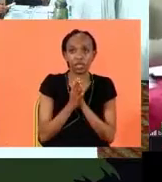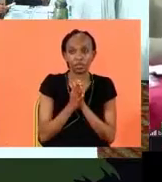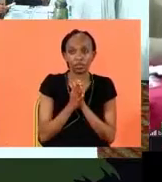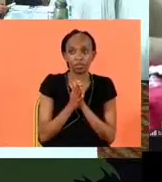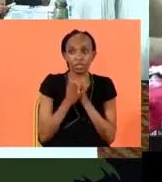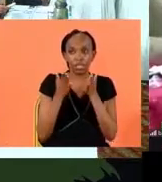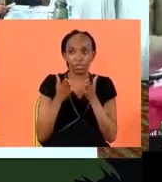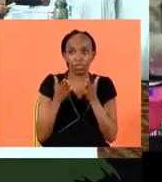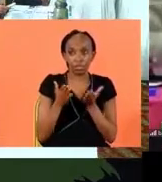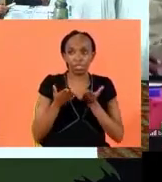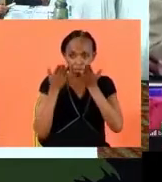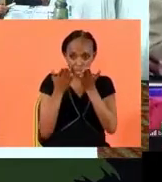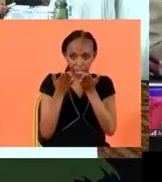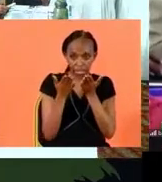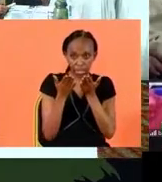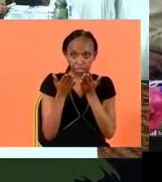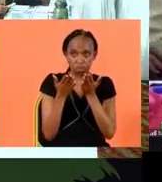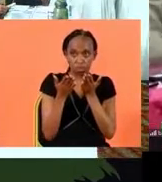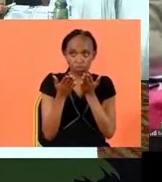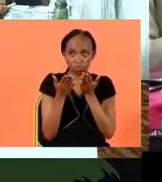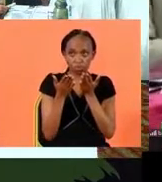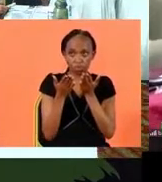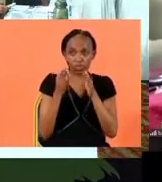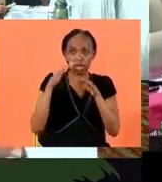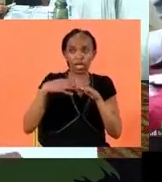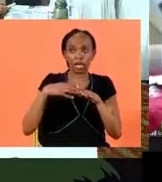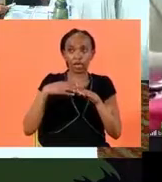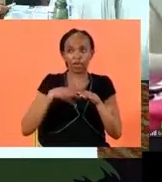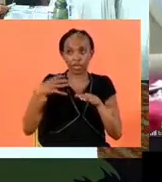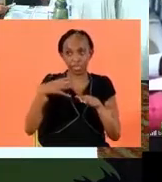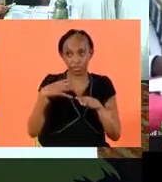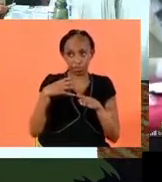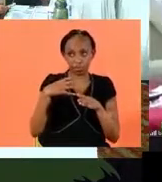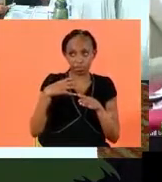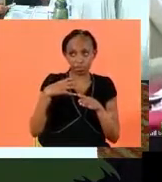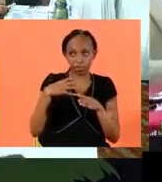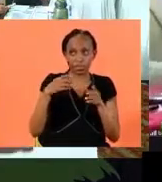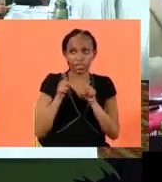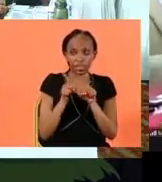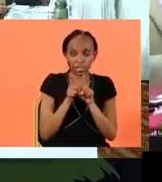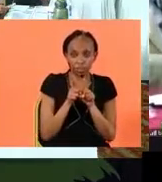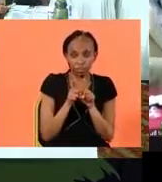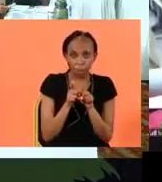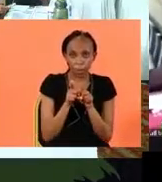the presentations were very rich, and they were quite